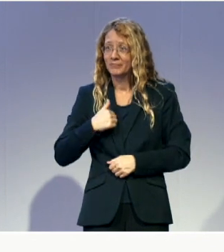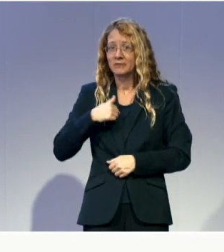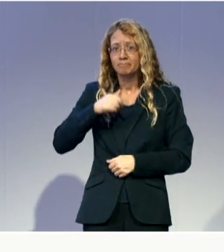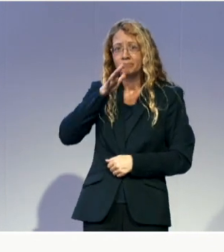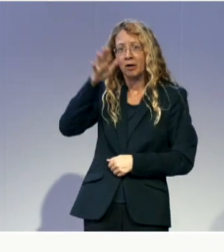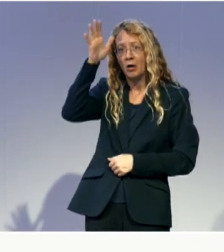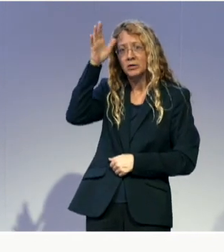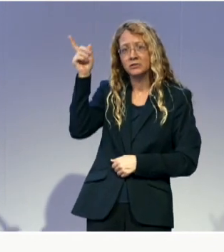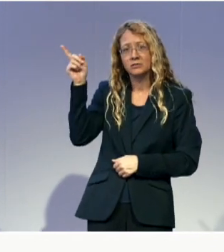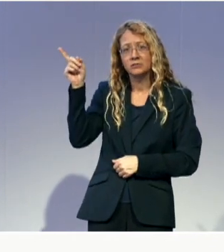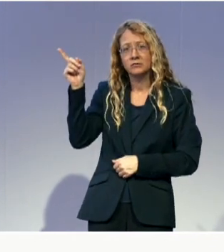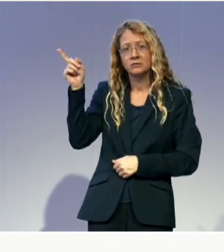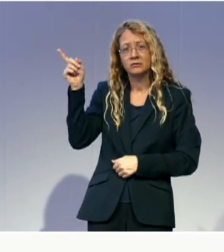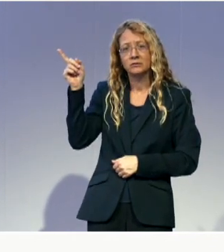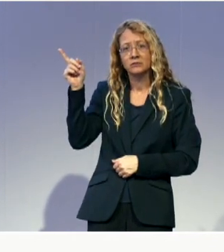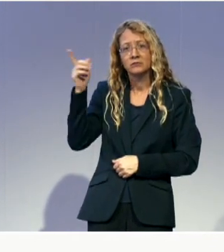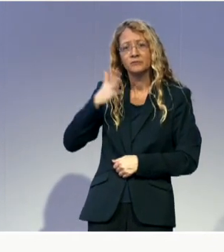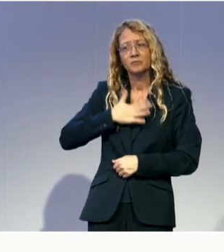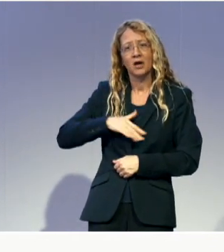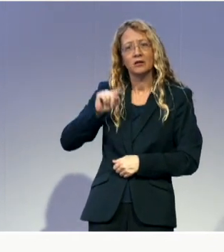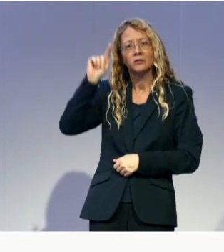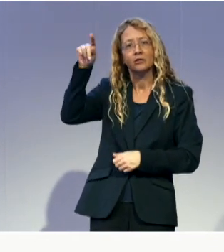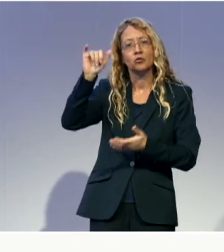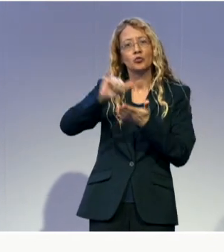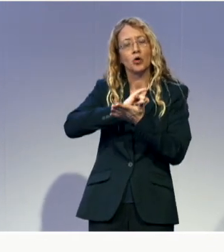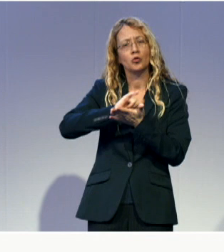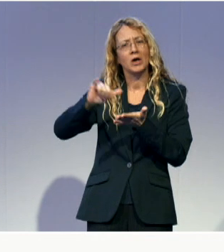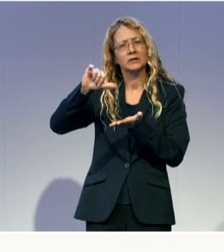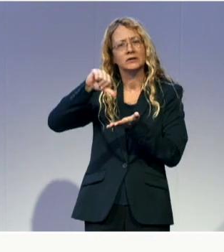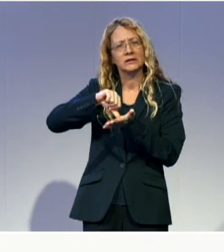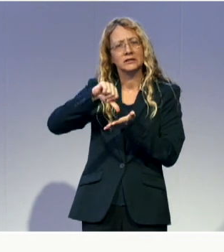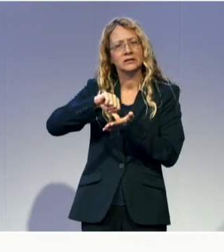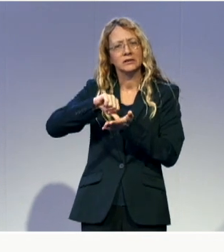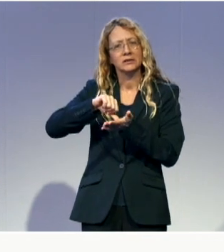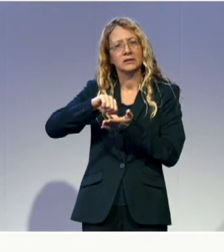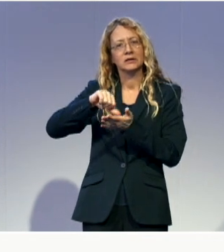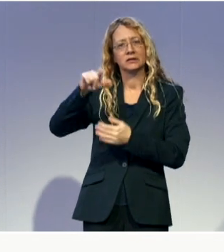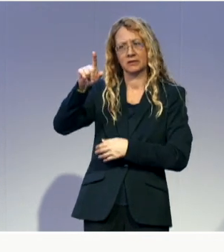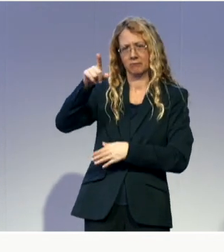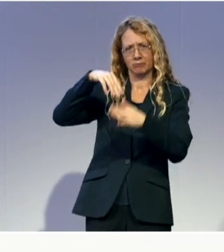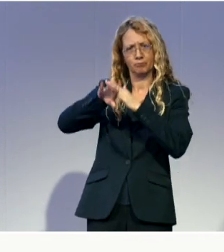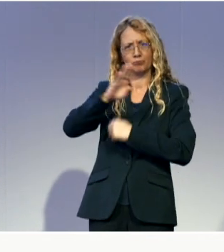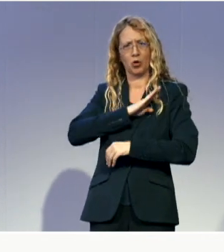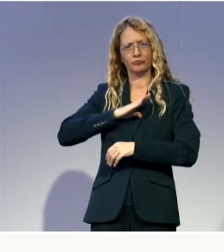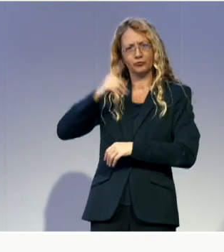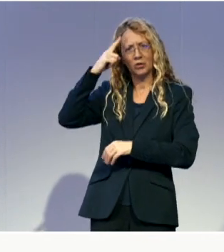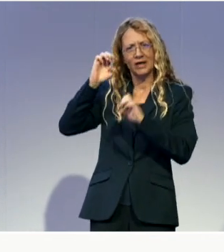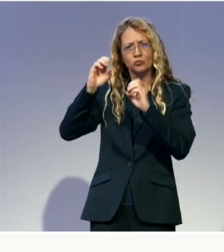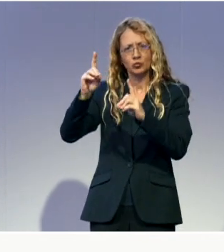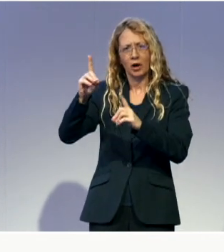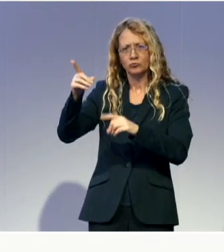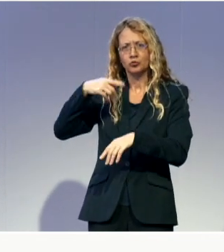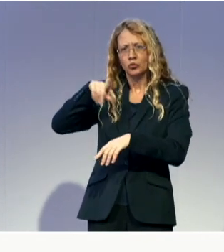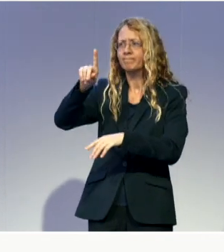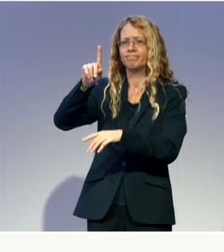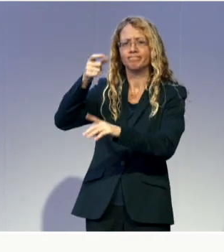the Board of Education in New York City to mainstream my twin sister. So I started learning